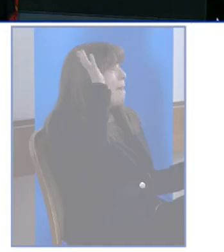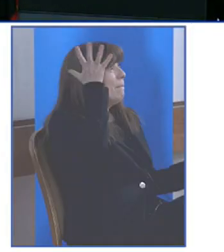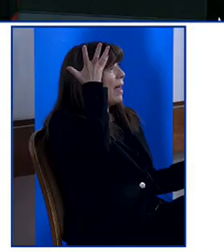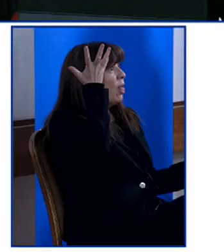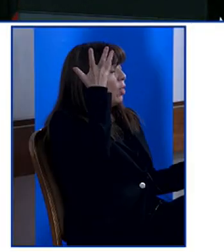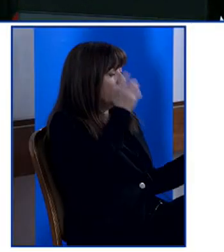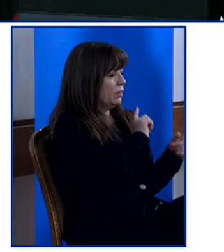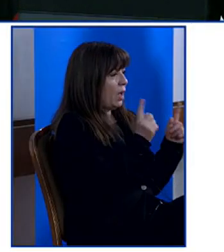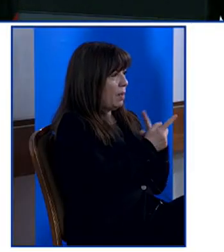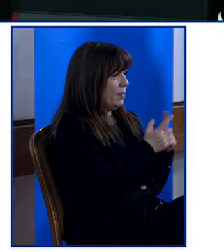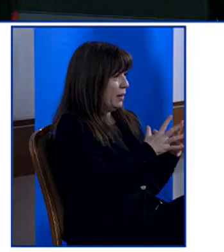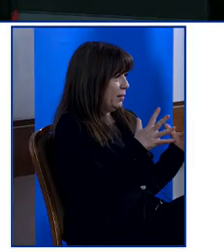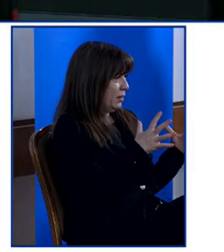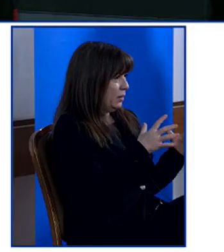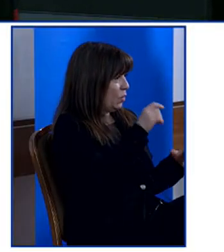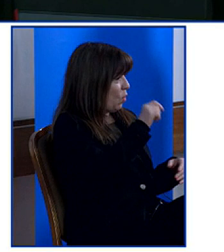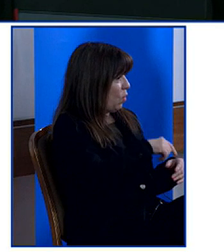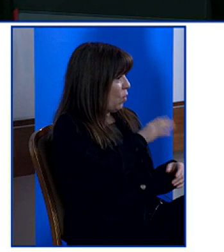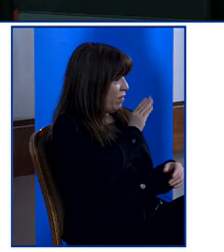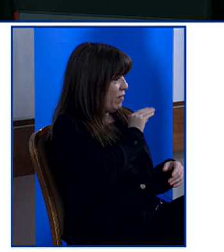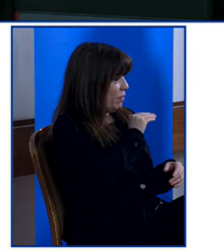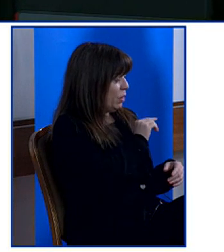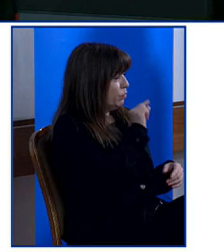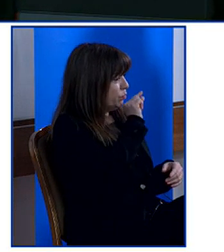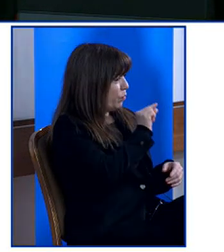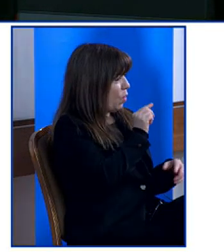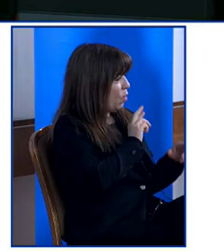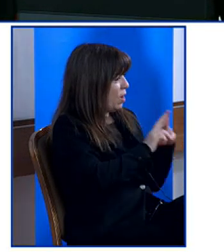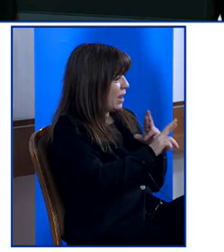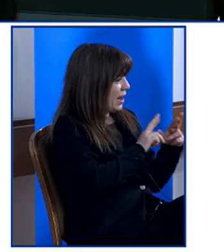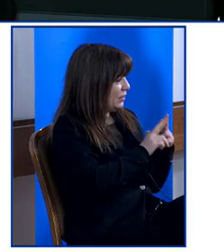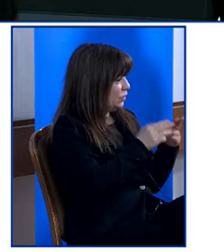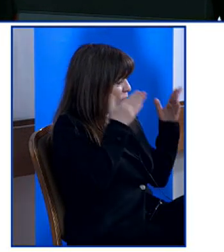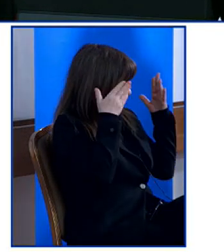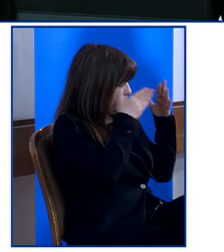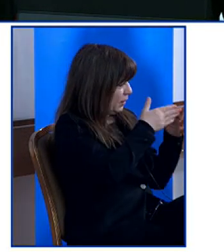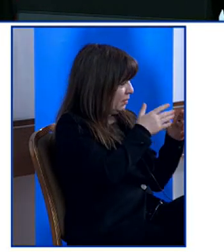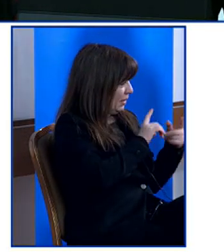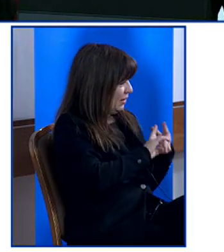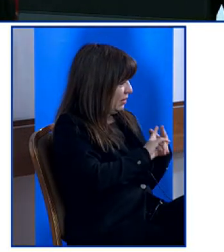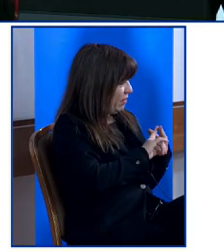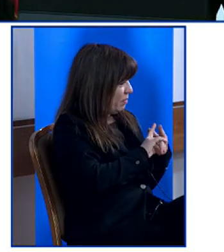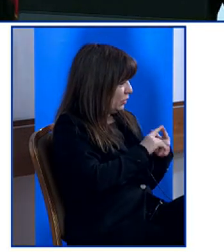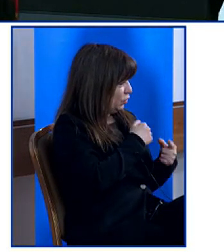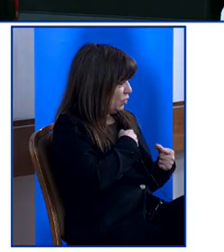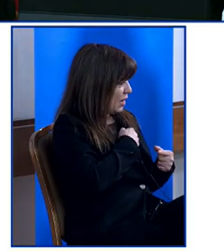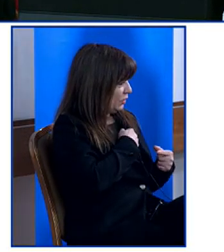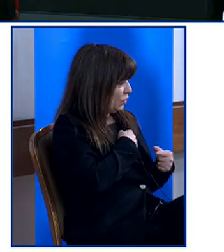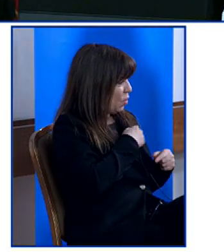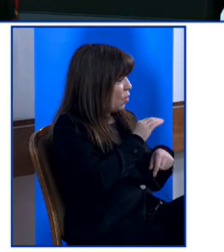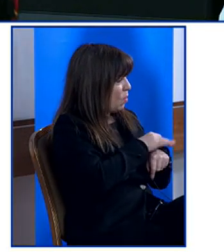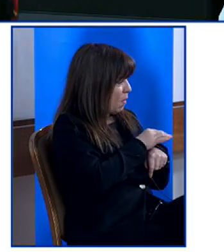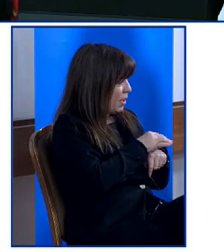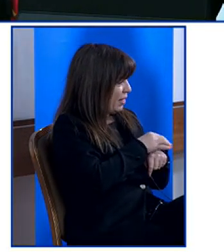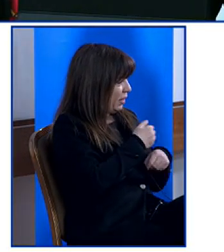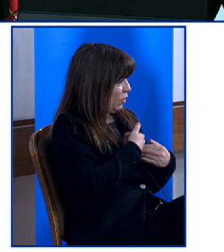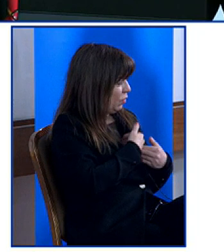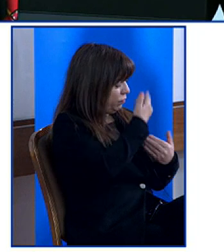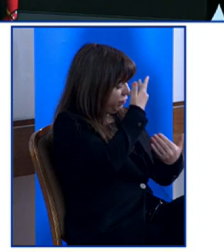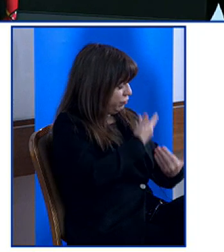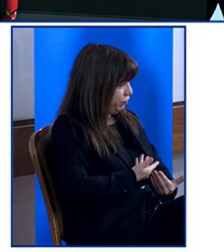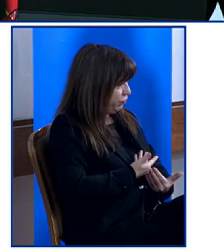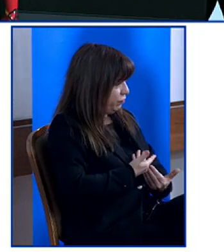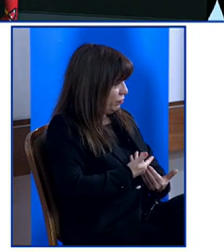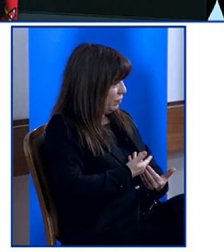Today I'm going to talk a little bit about this relationship from my own personal perspective, my perspective as a clinician, my training and work in